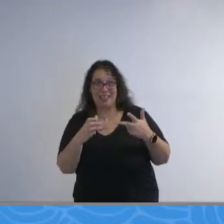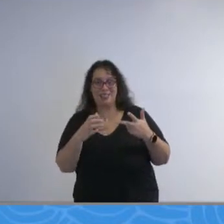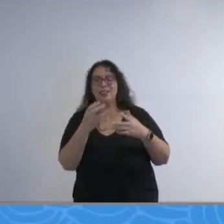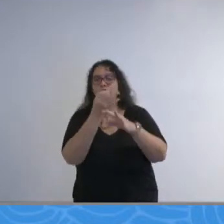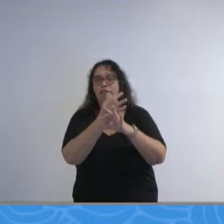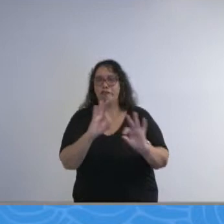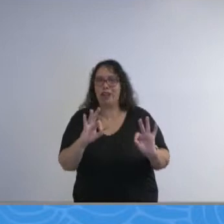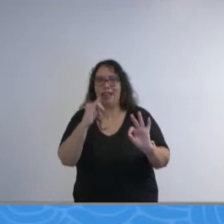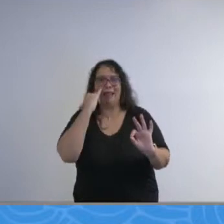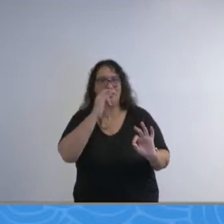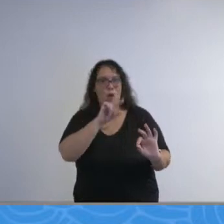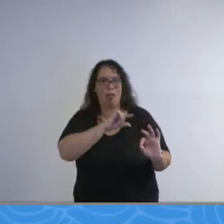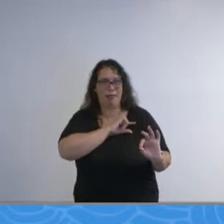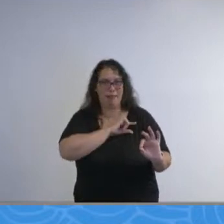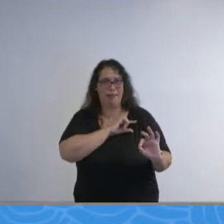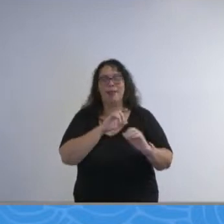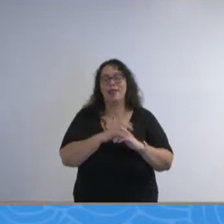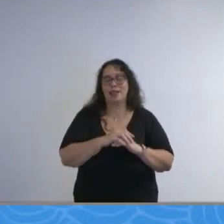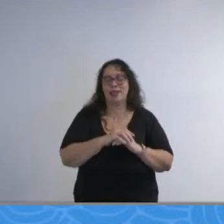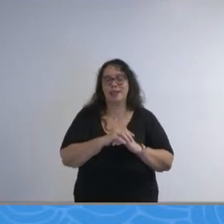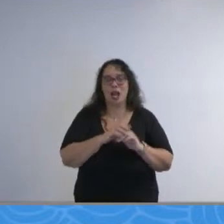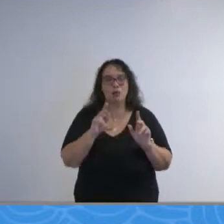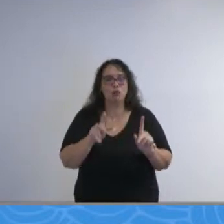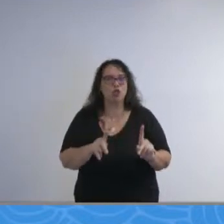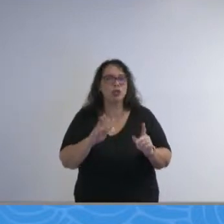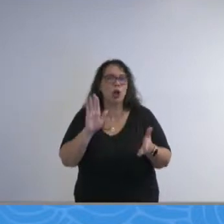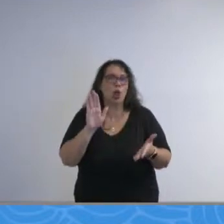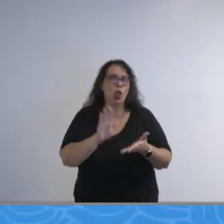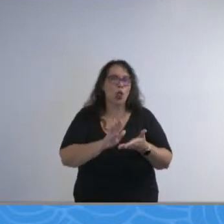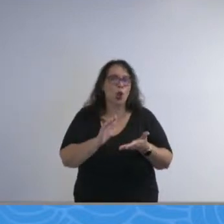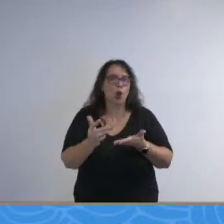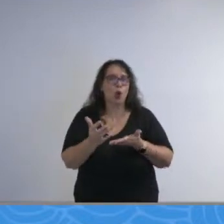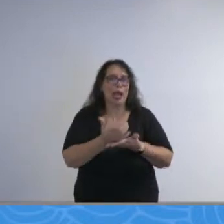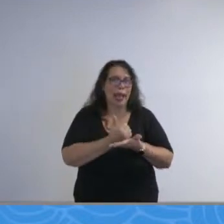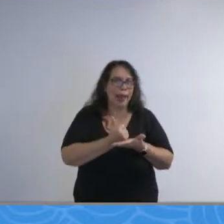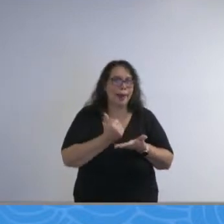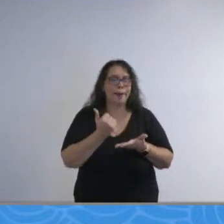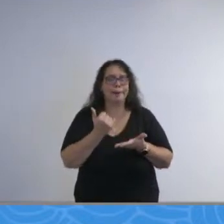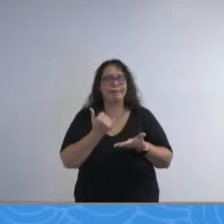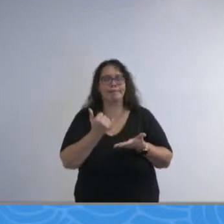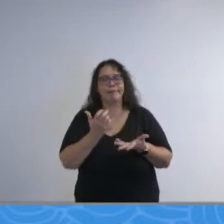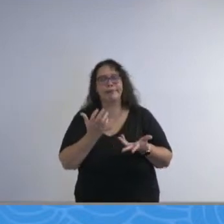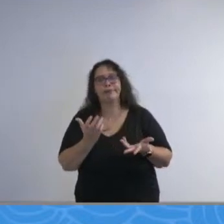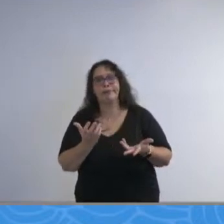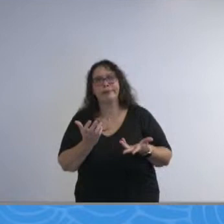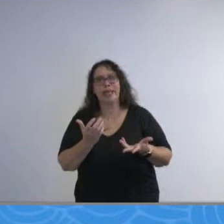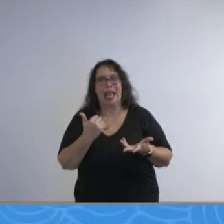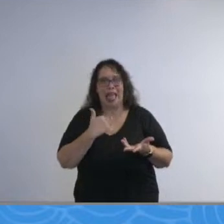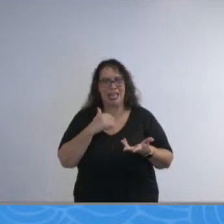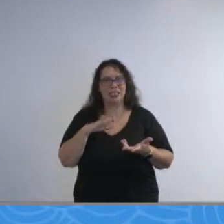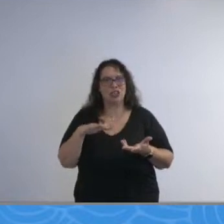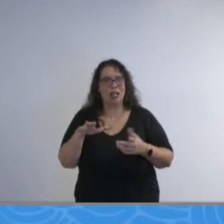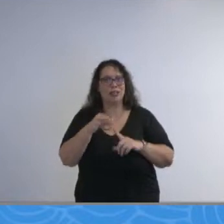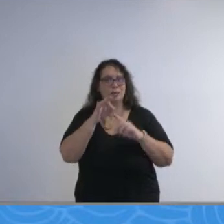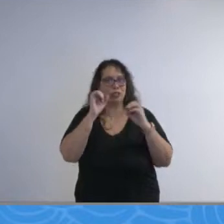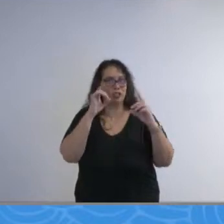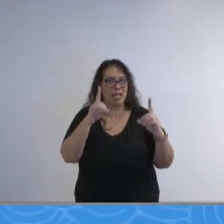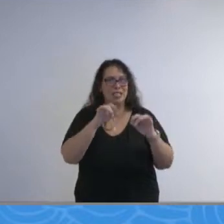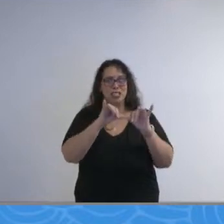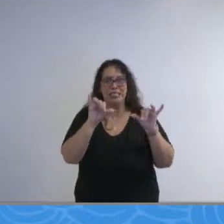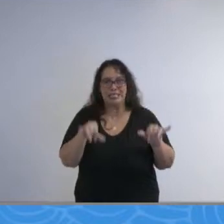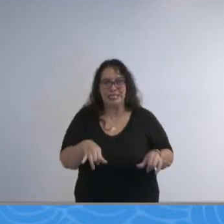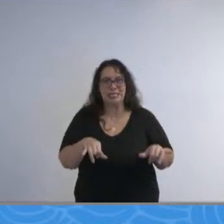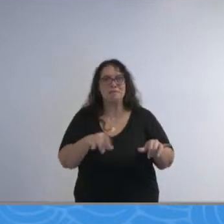qualify. Basically a person who's low income and who has a child in the special education